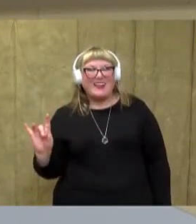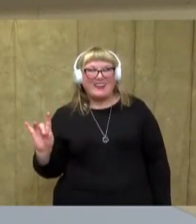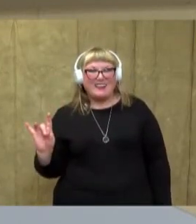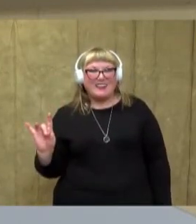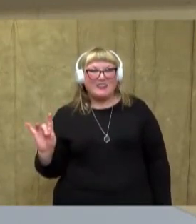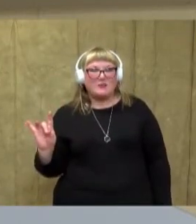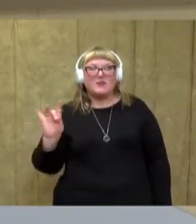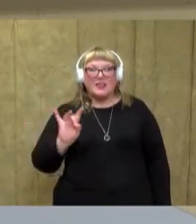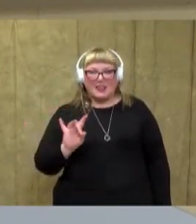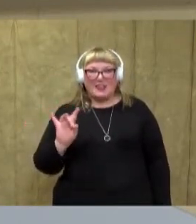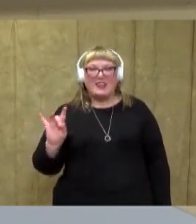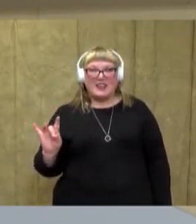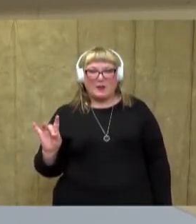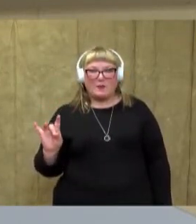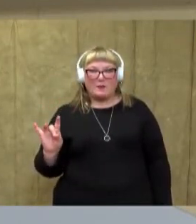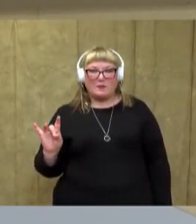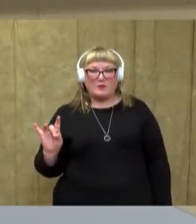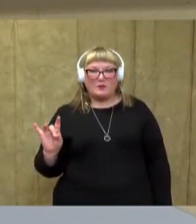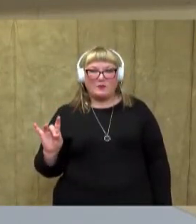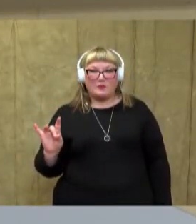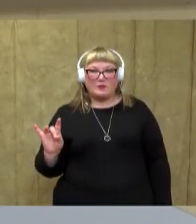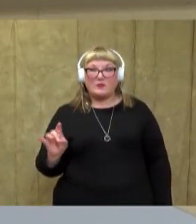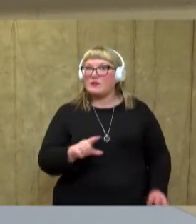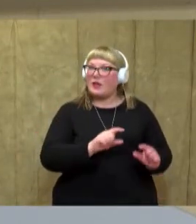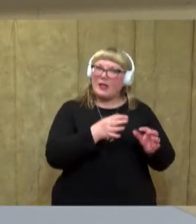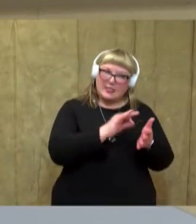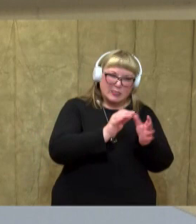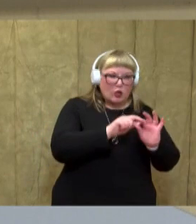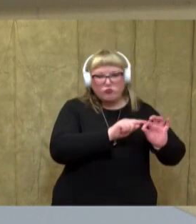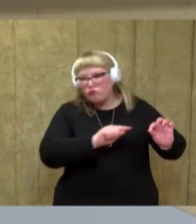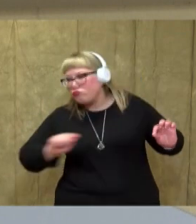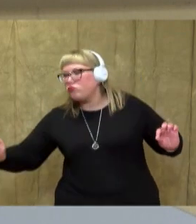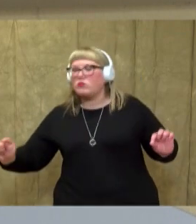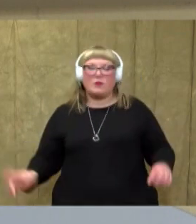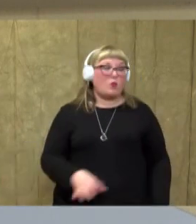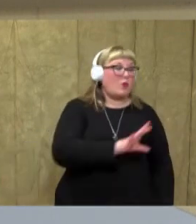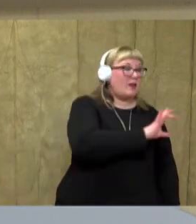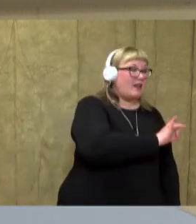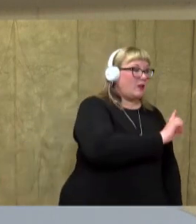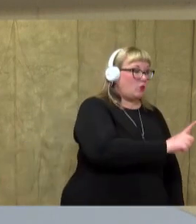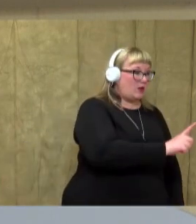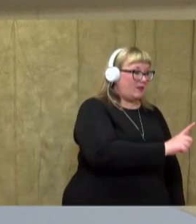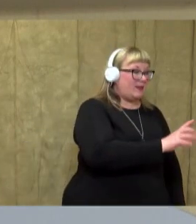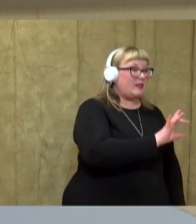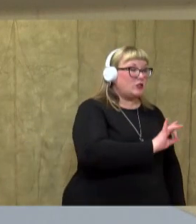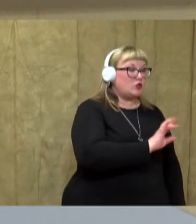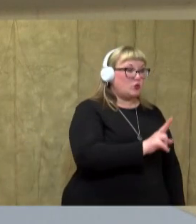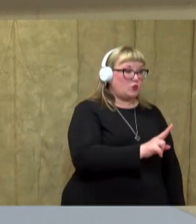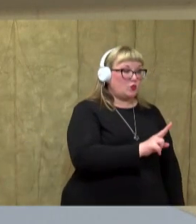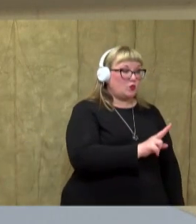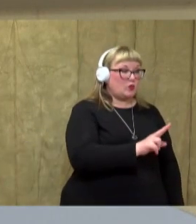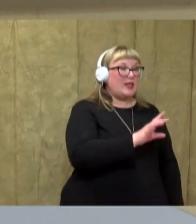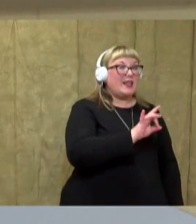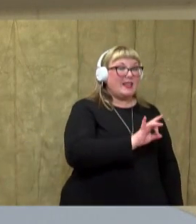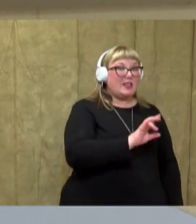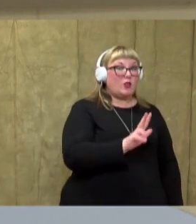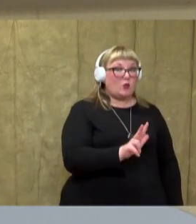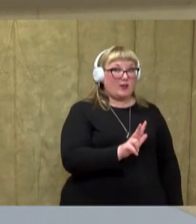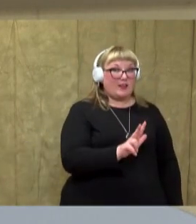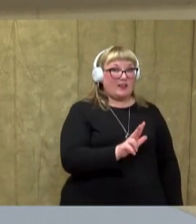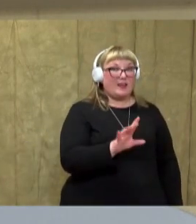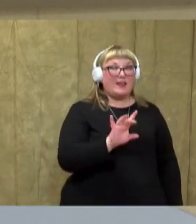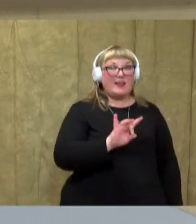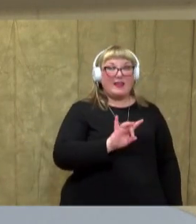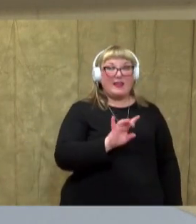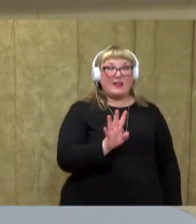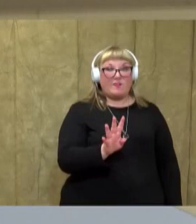88. Awesome. Let's count that all together, that row. 81, 82,